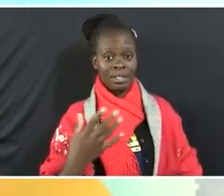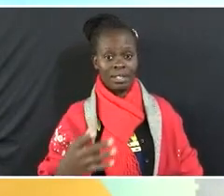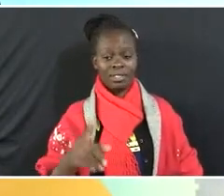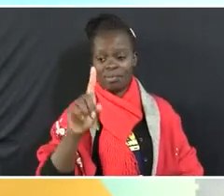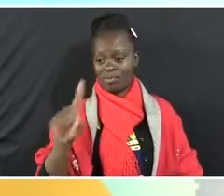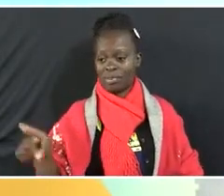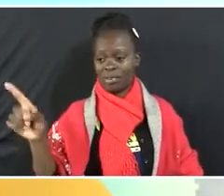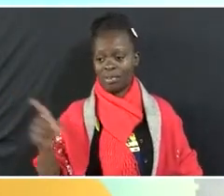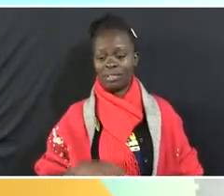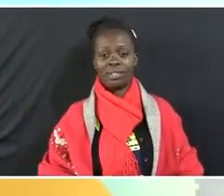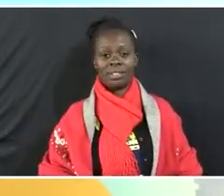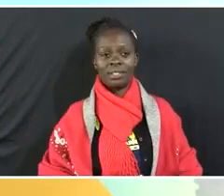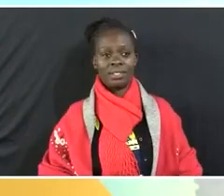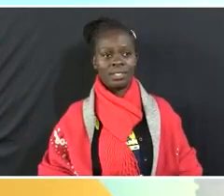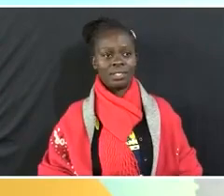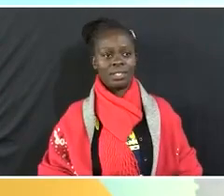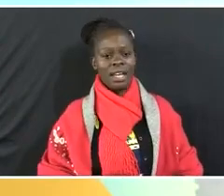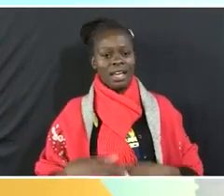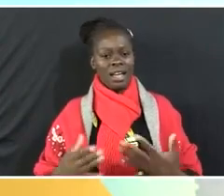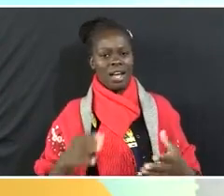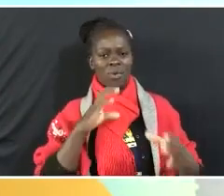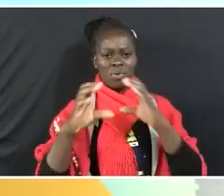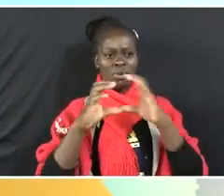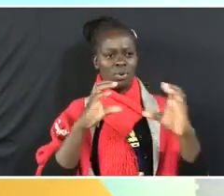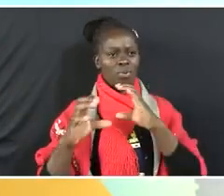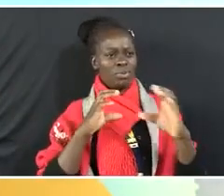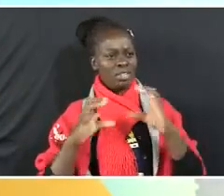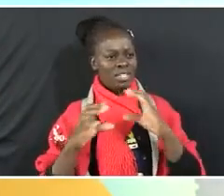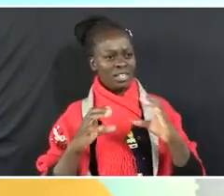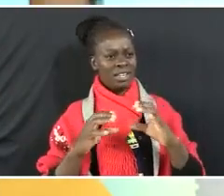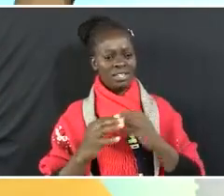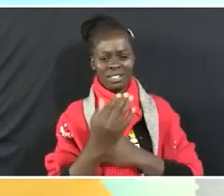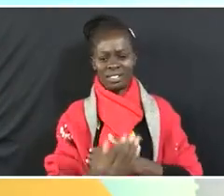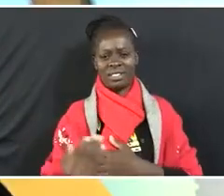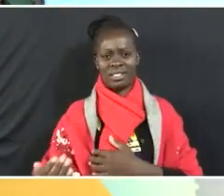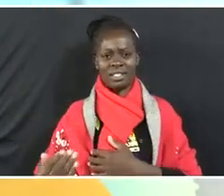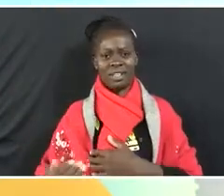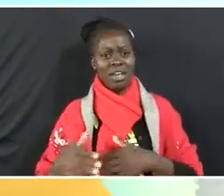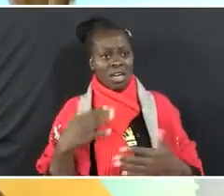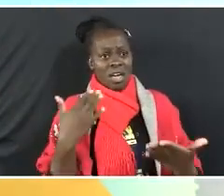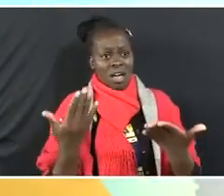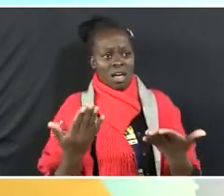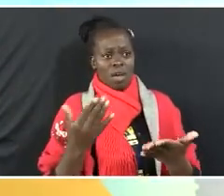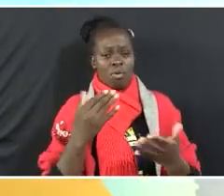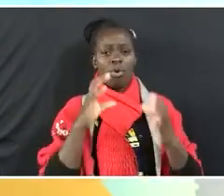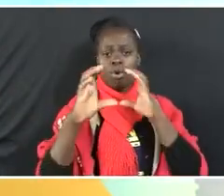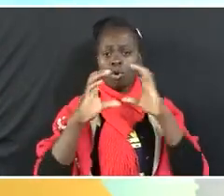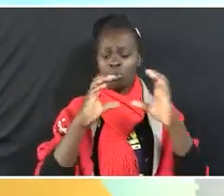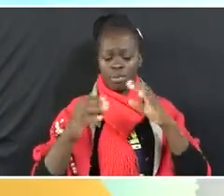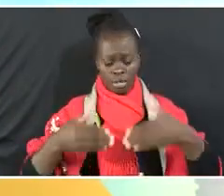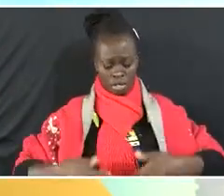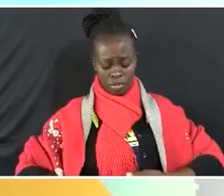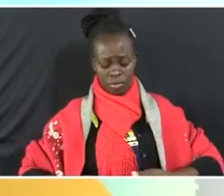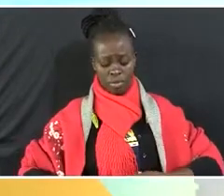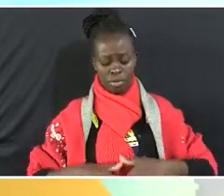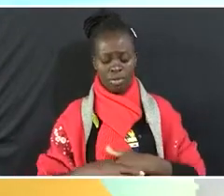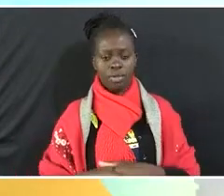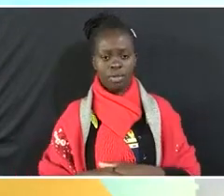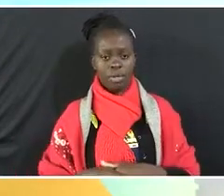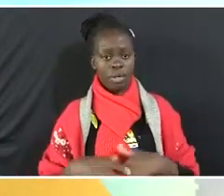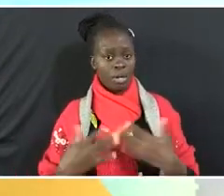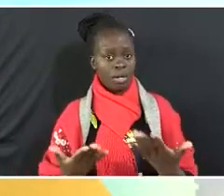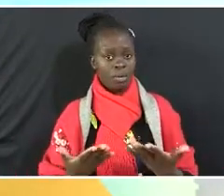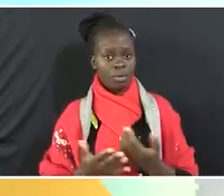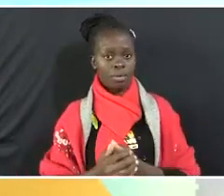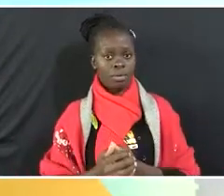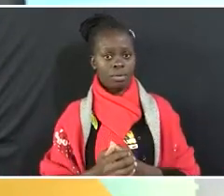Can you imagine? The things you tell your children, if Jesus told you the things you've told your child after your child has